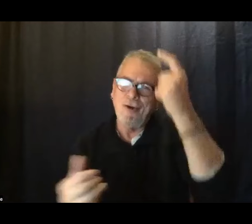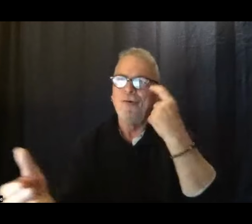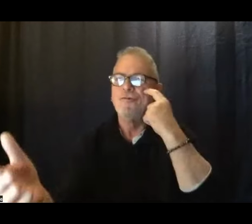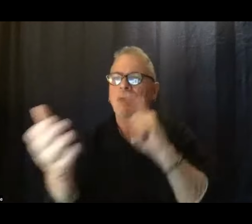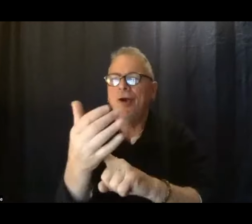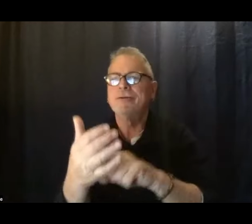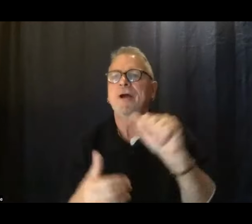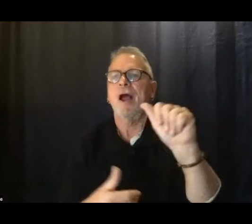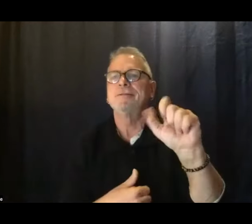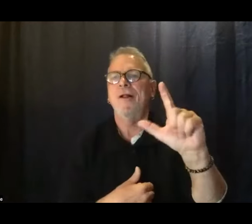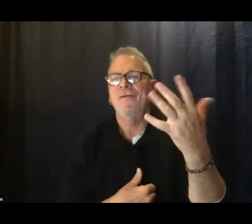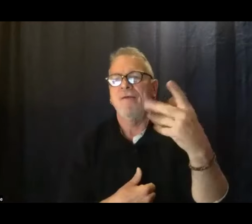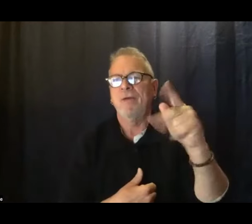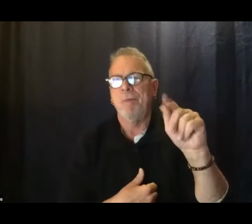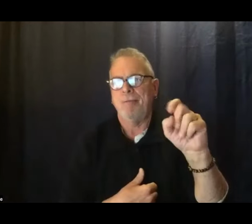and your own production.